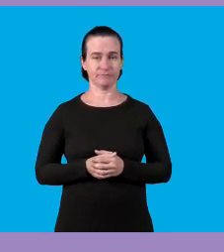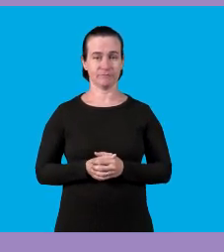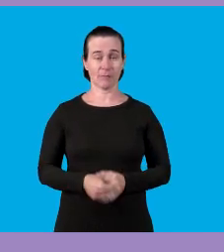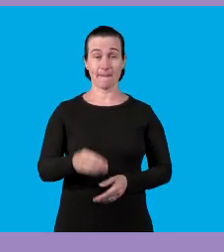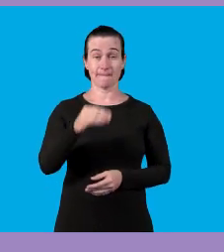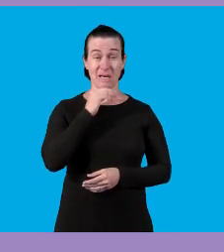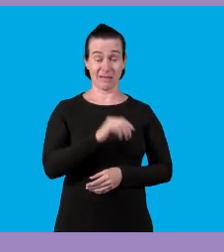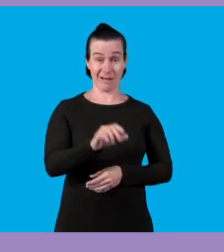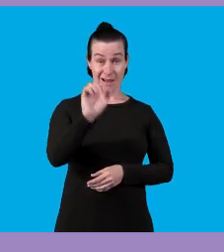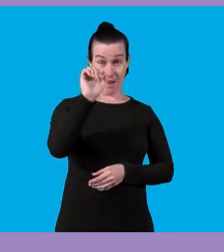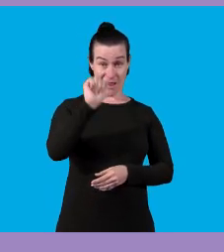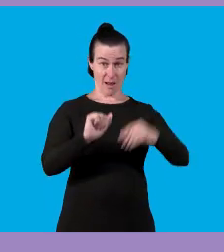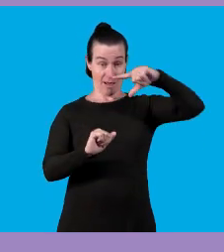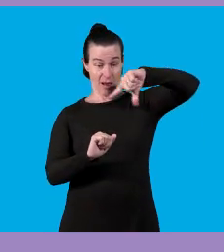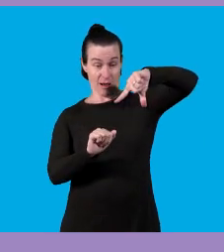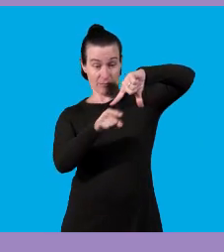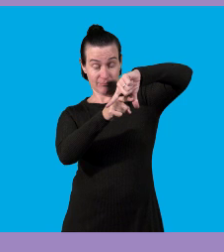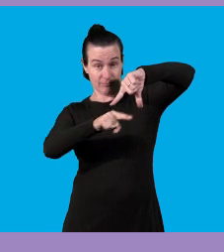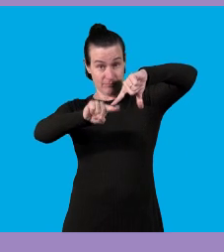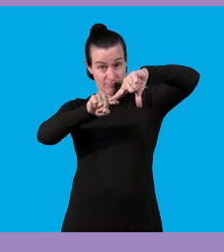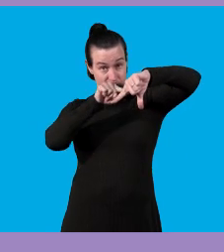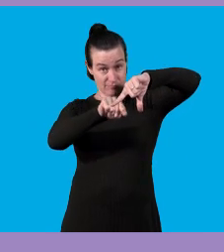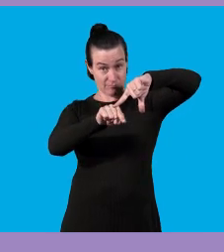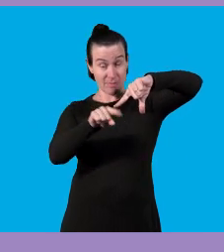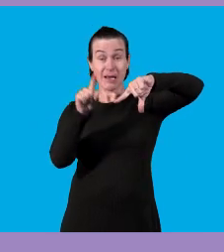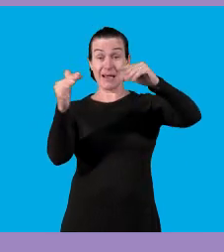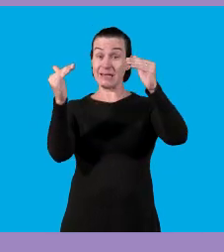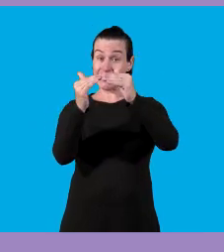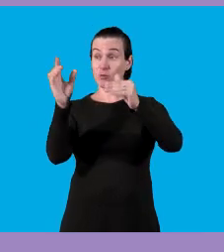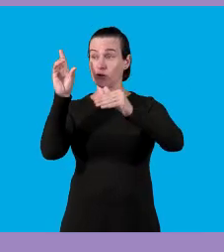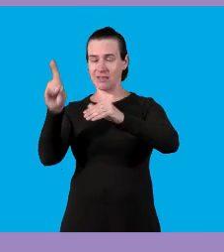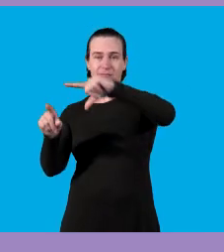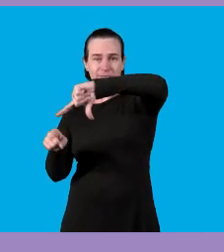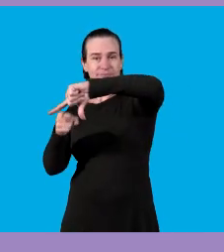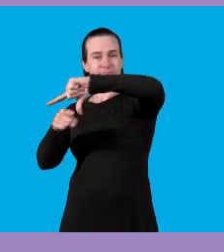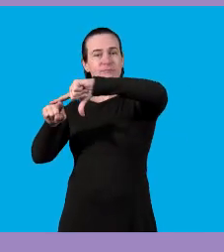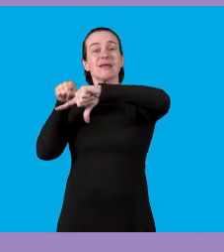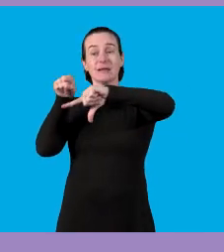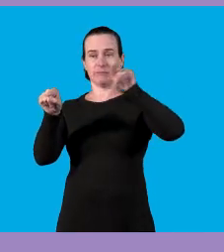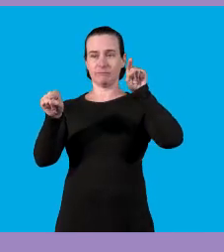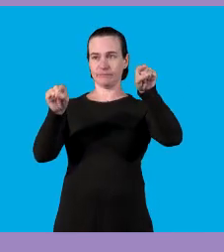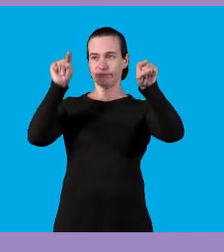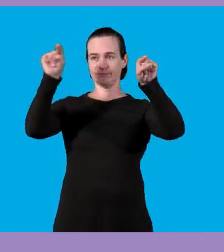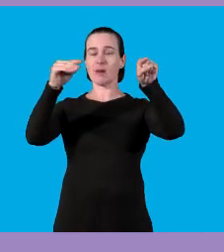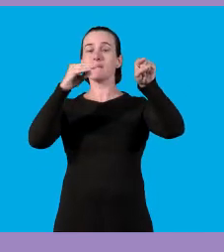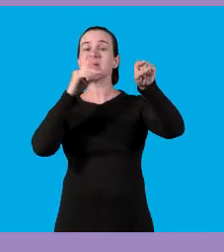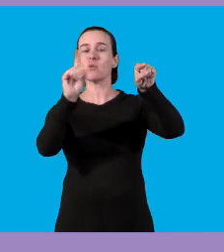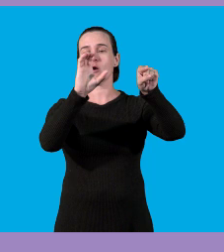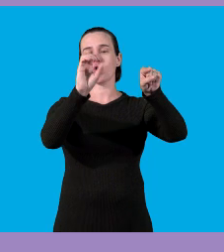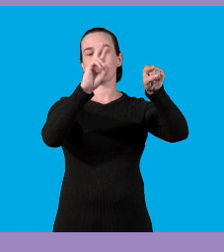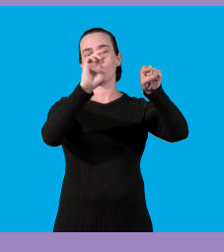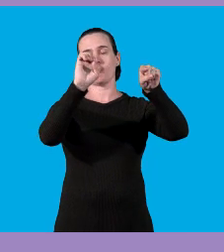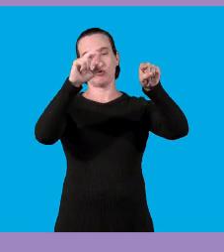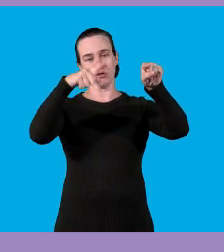if angle A is equal to angle D, those are corresponding angles. Then angle